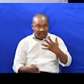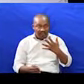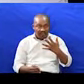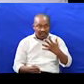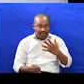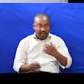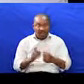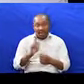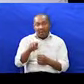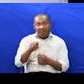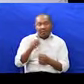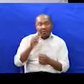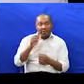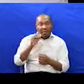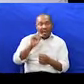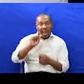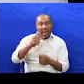Atomic